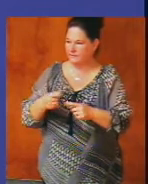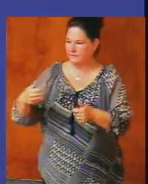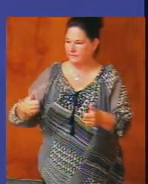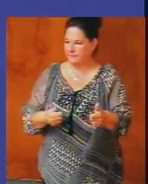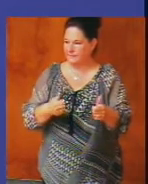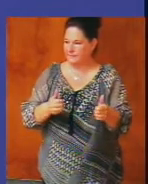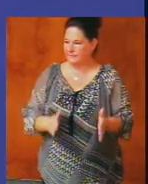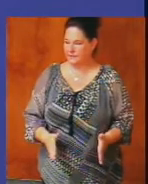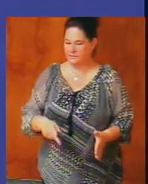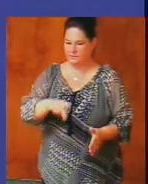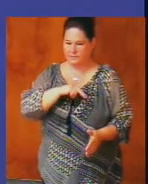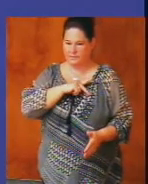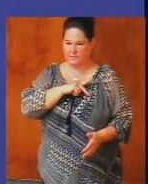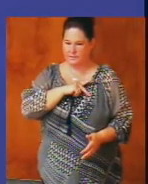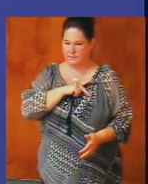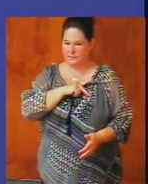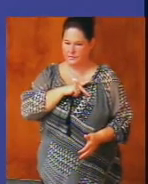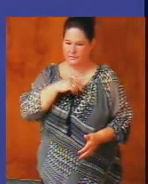Apostle Paul.